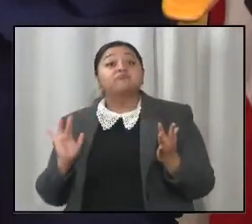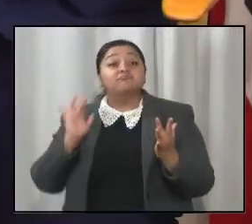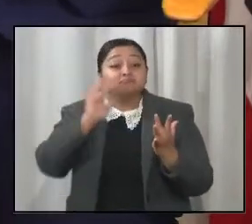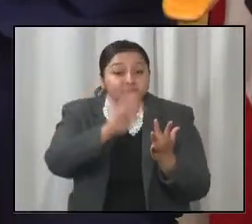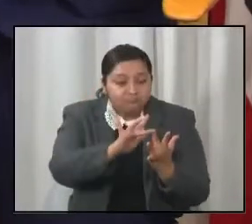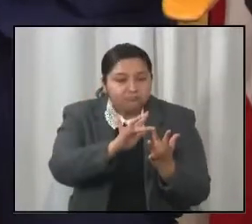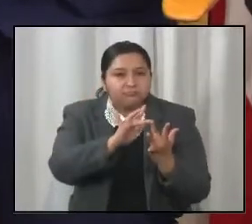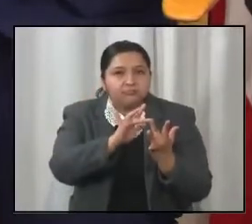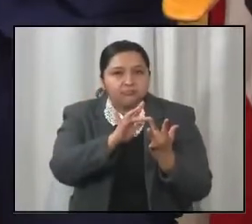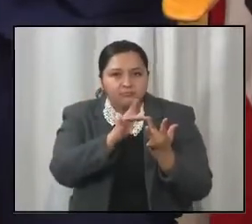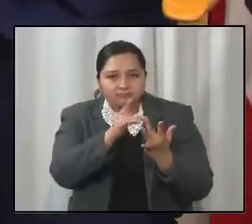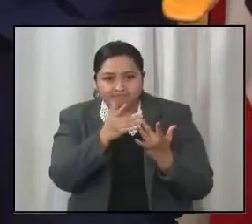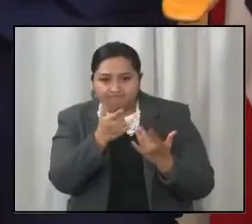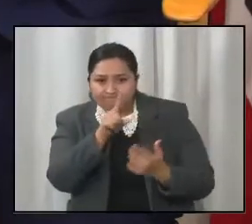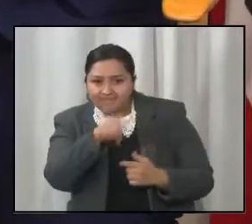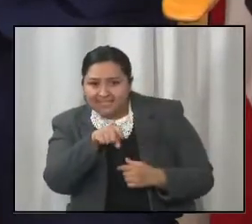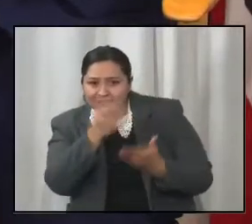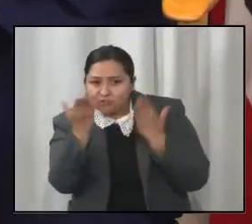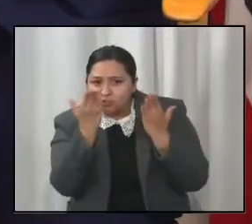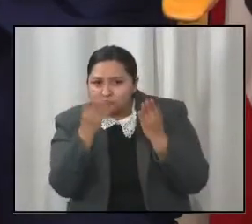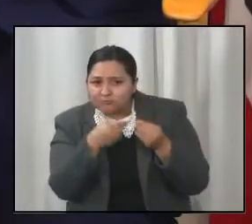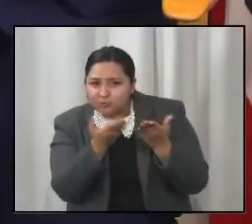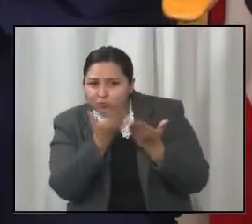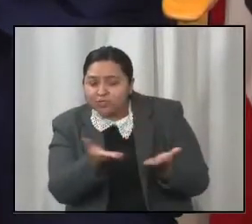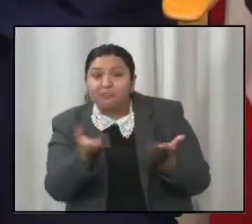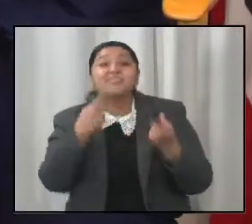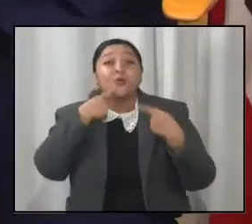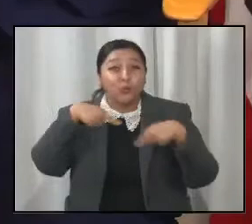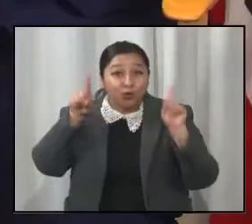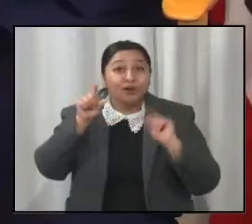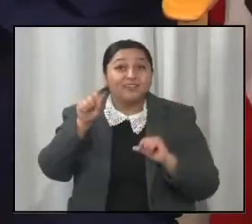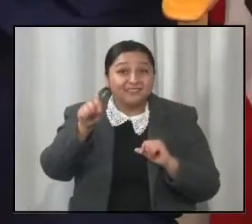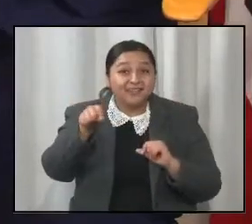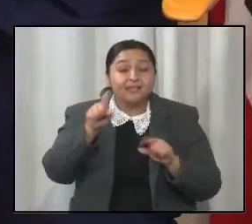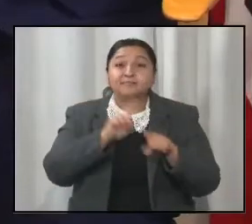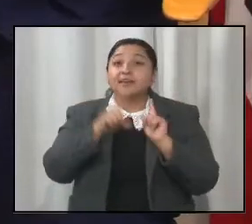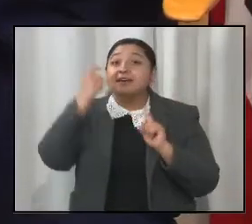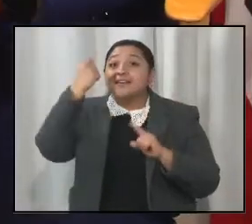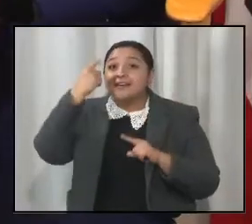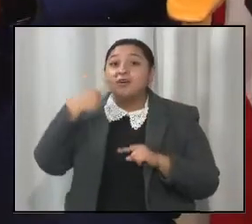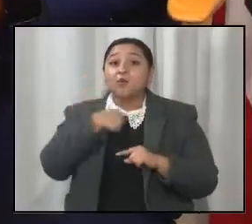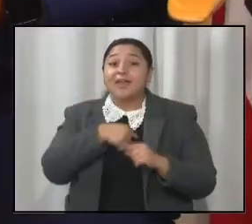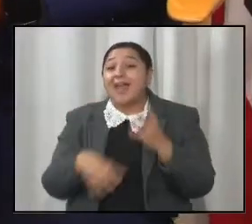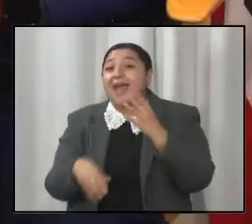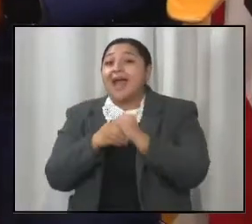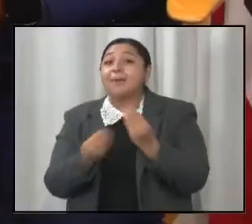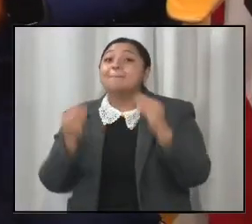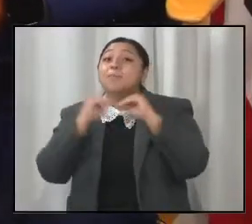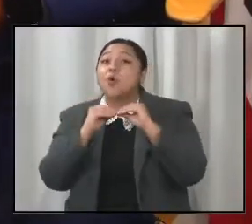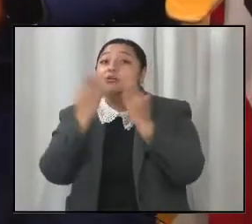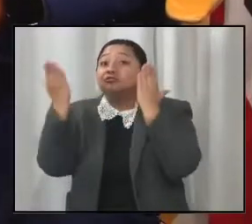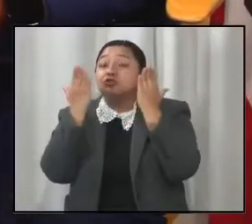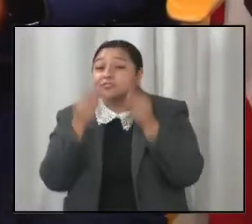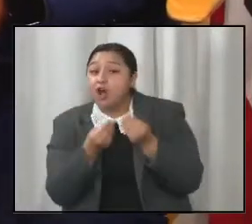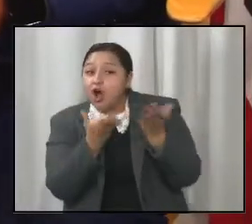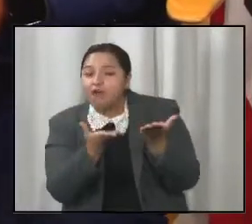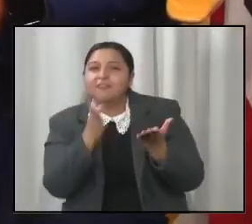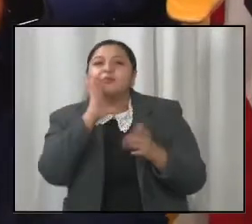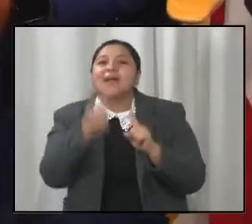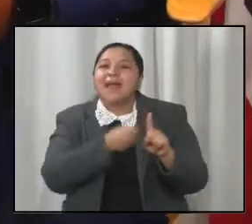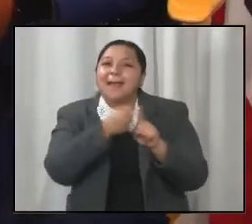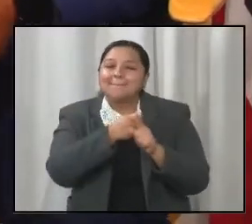to a great extent. But if we have more services to offer, we can make a more meaningful difference in people's